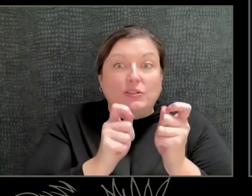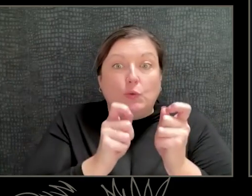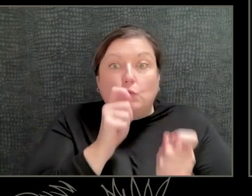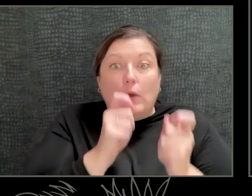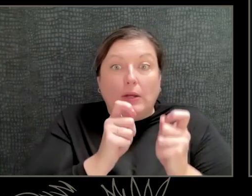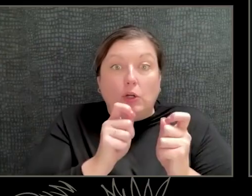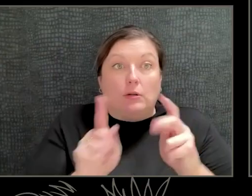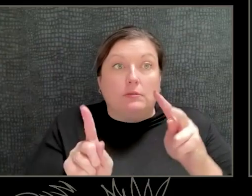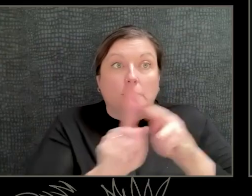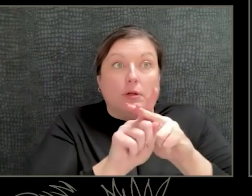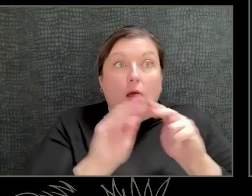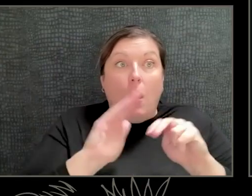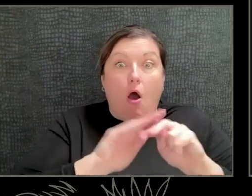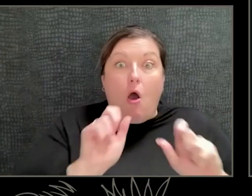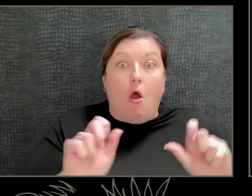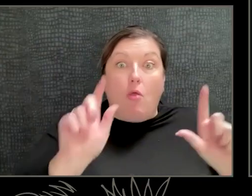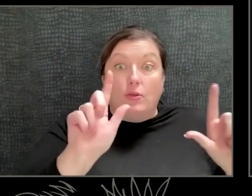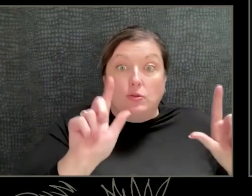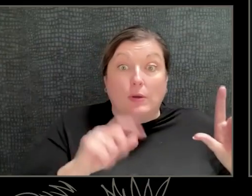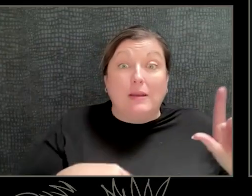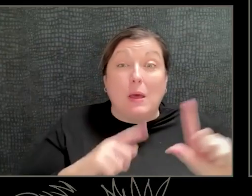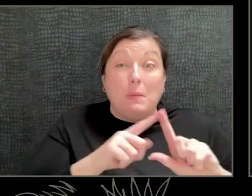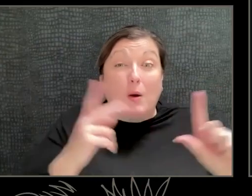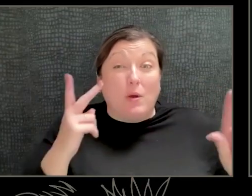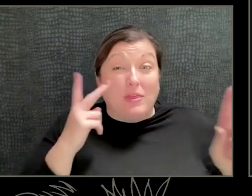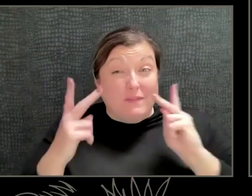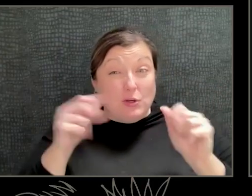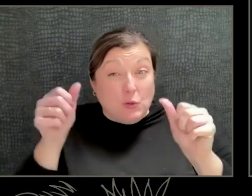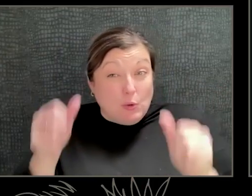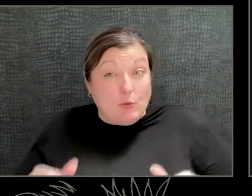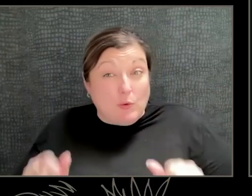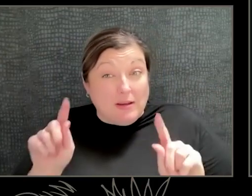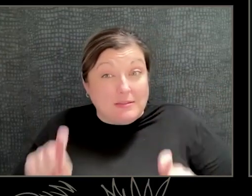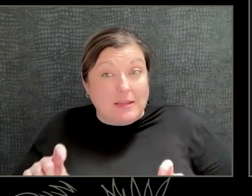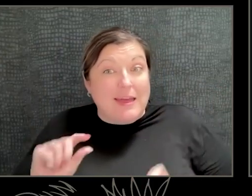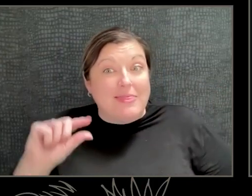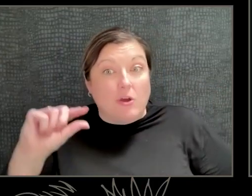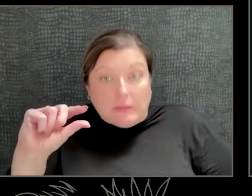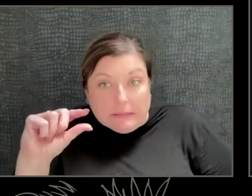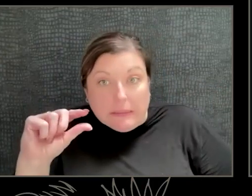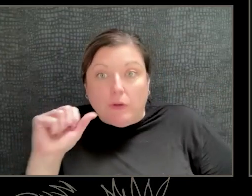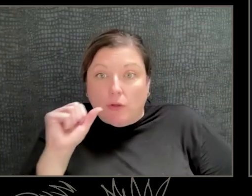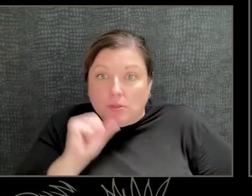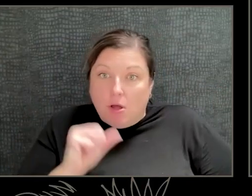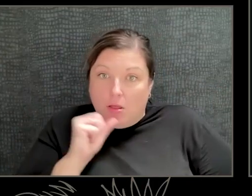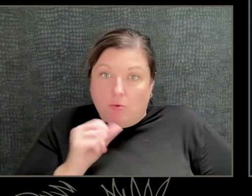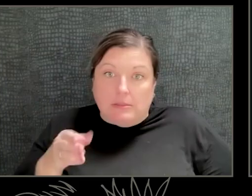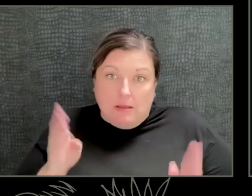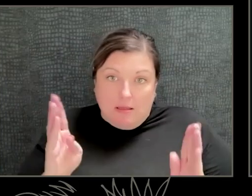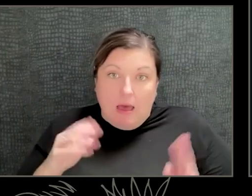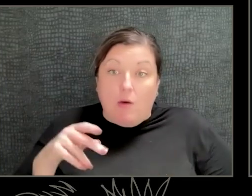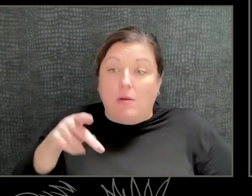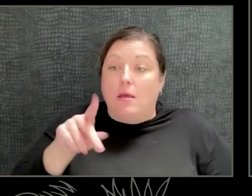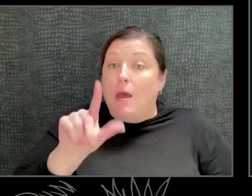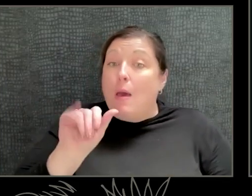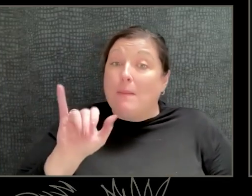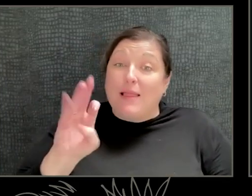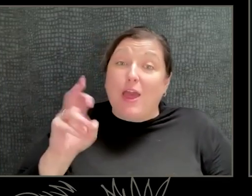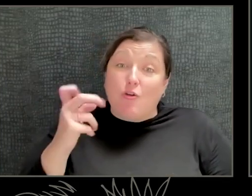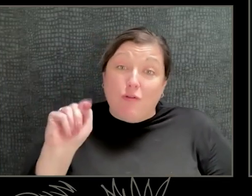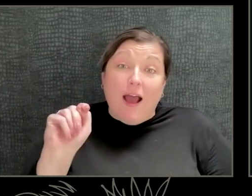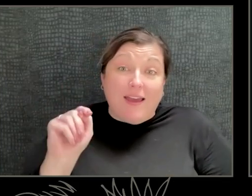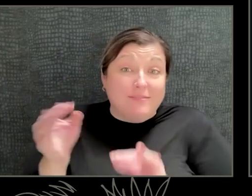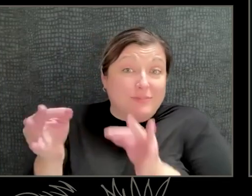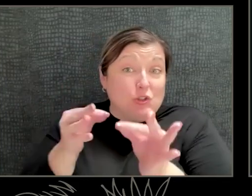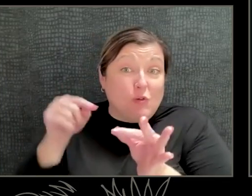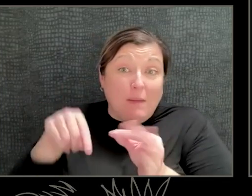screen. But with visual regression tests, there's very little tolerance. And Playwright calls this out on their site. And there's